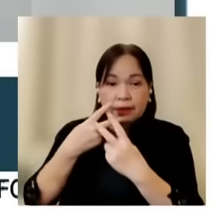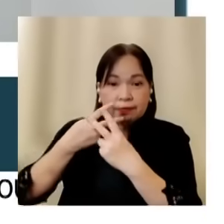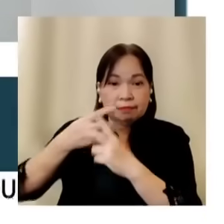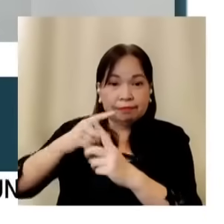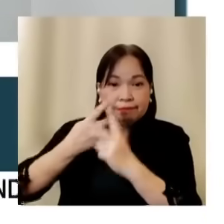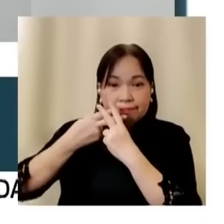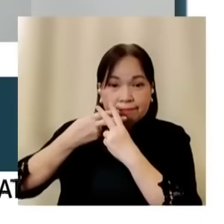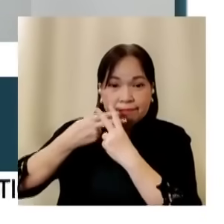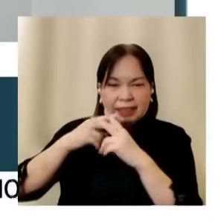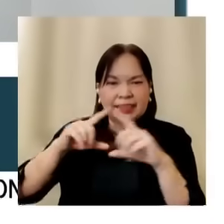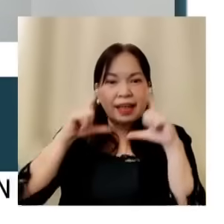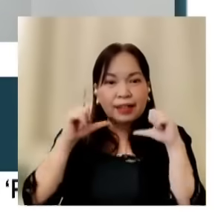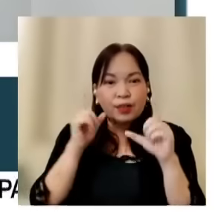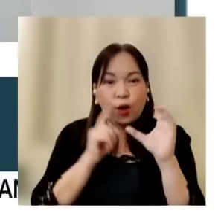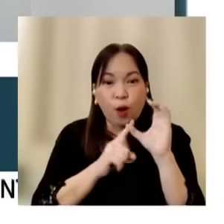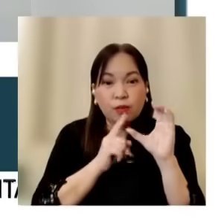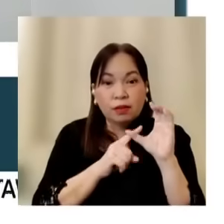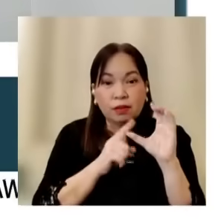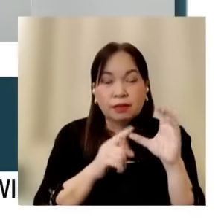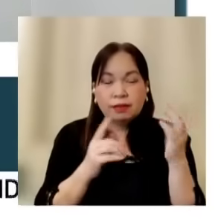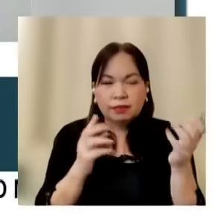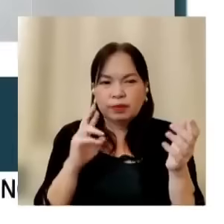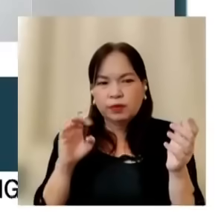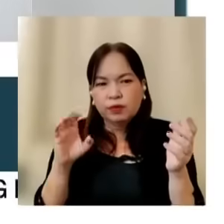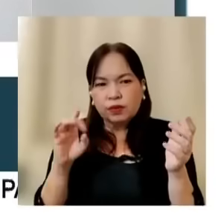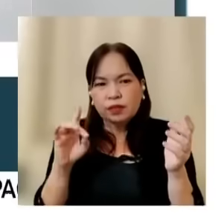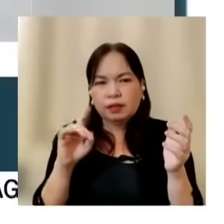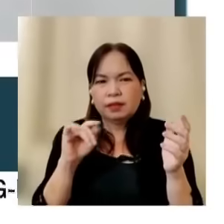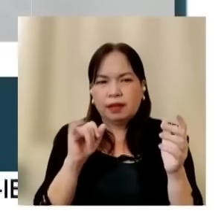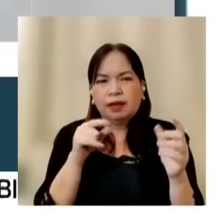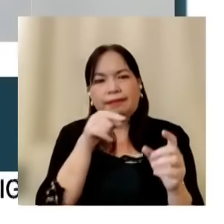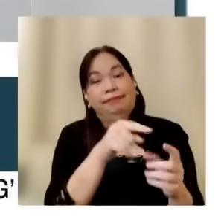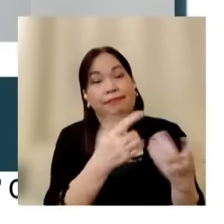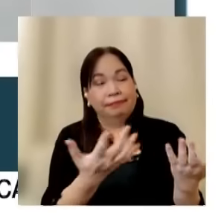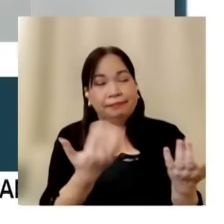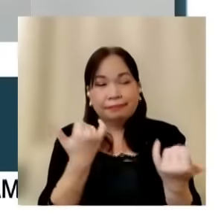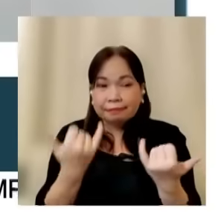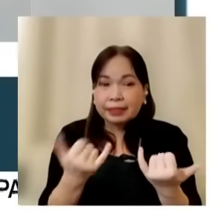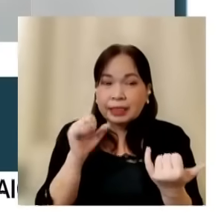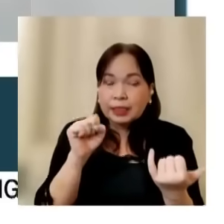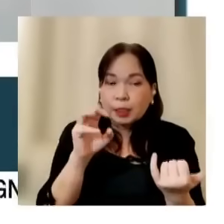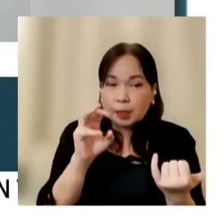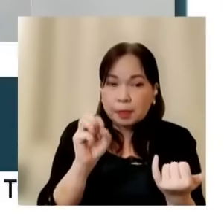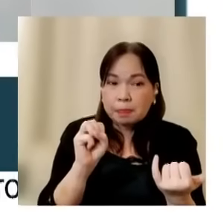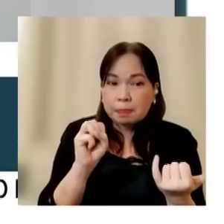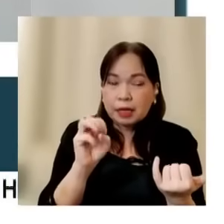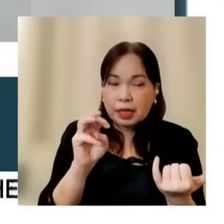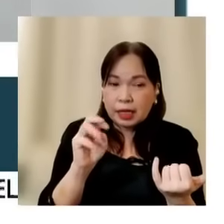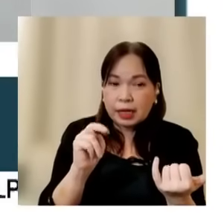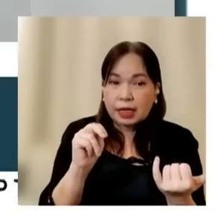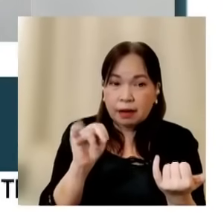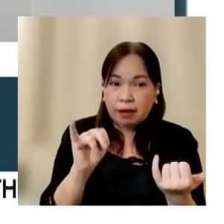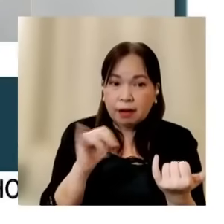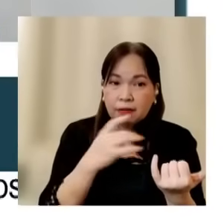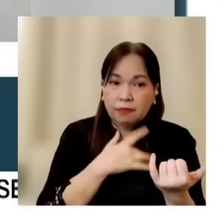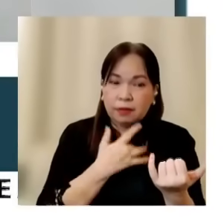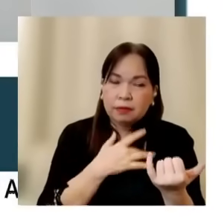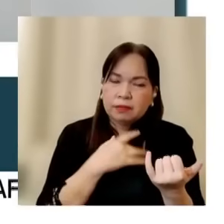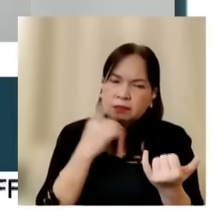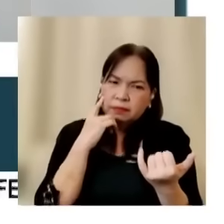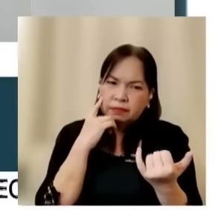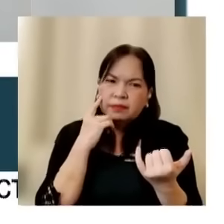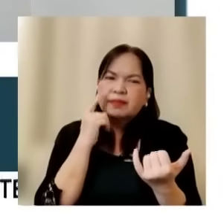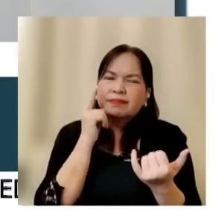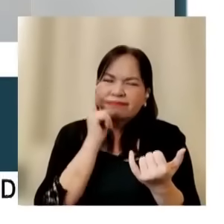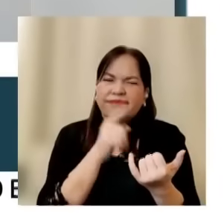going back to the case of SMNI, that for many of us, we think that they deserve to be